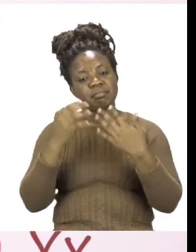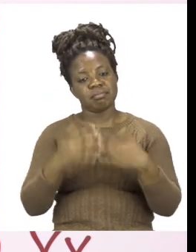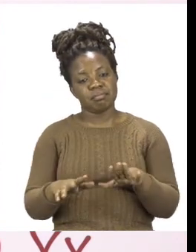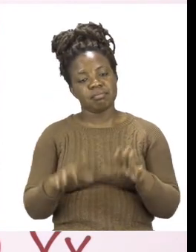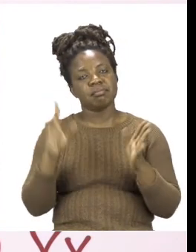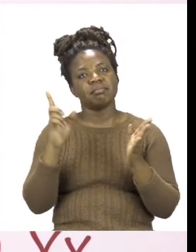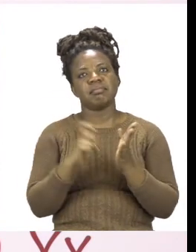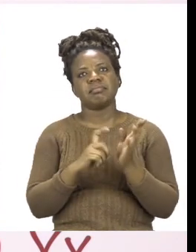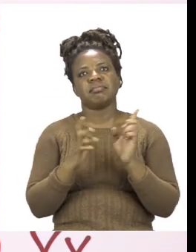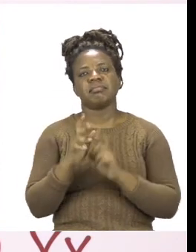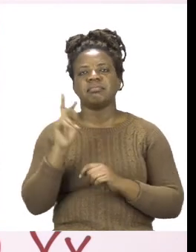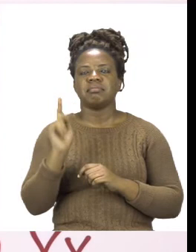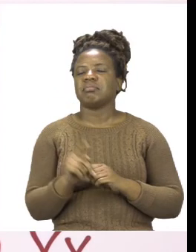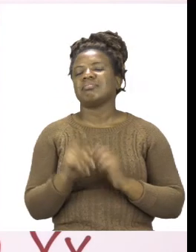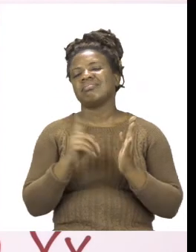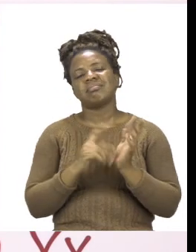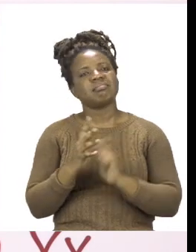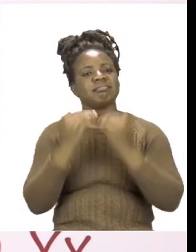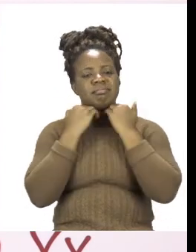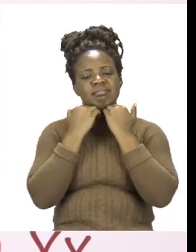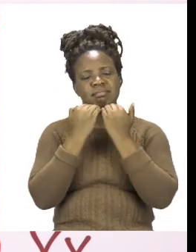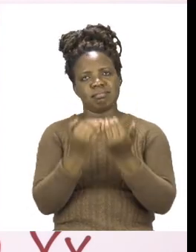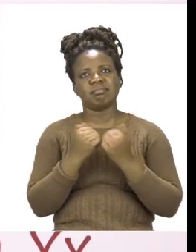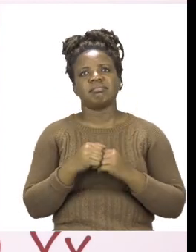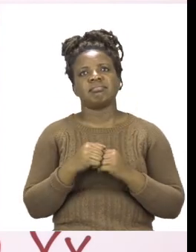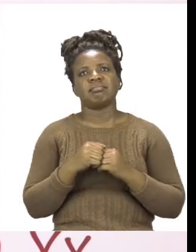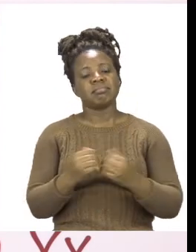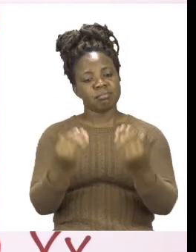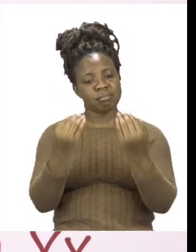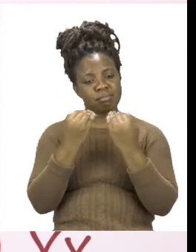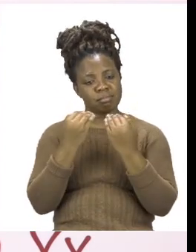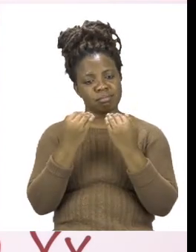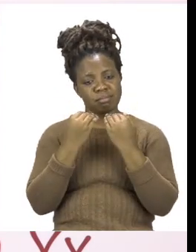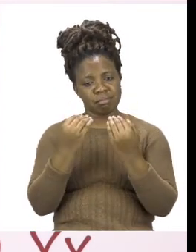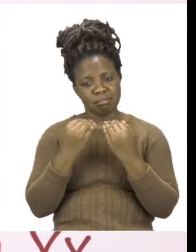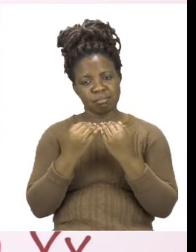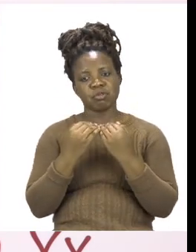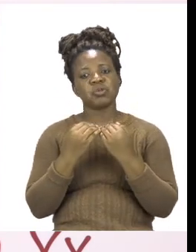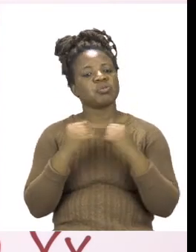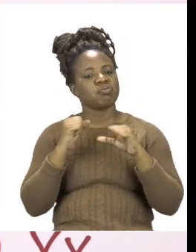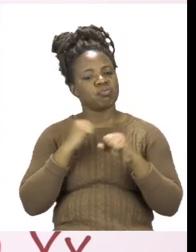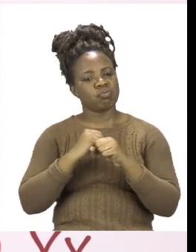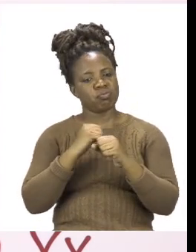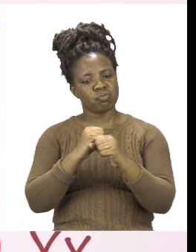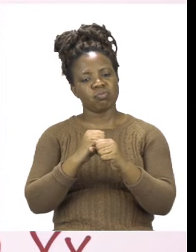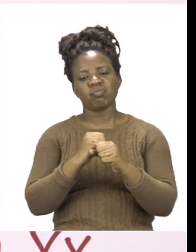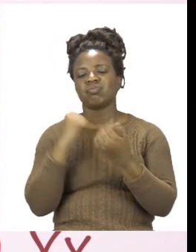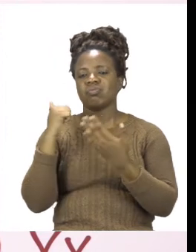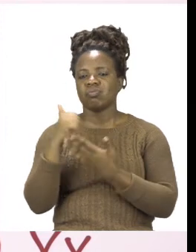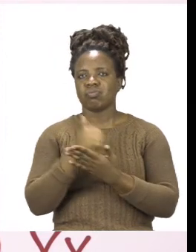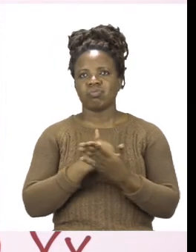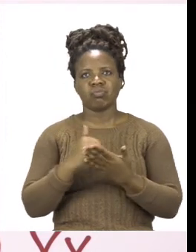Remember, sanitizing is very important because it teaches us to remain clean all the time. Make sure that you